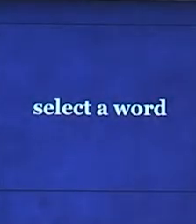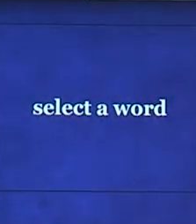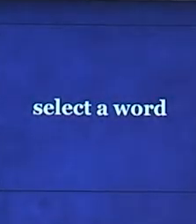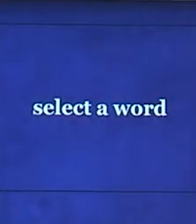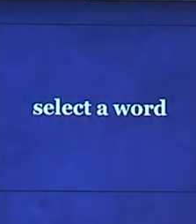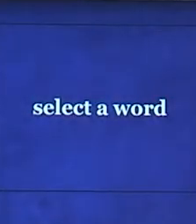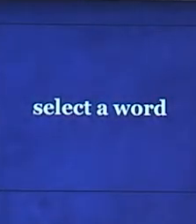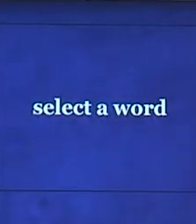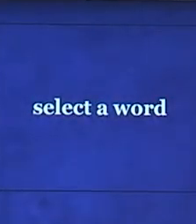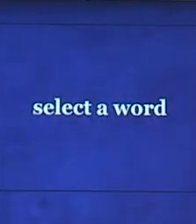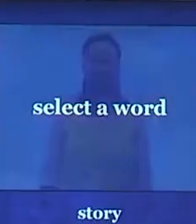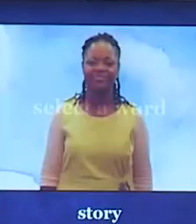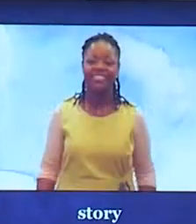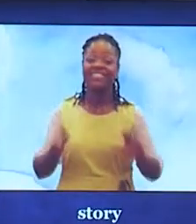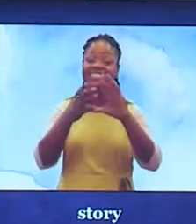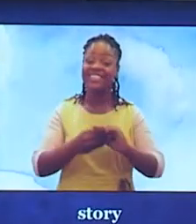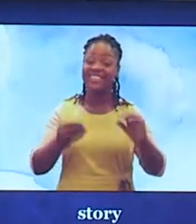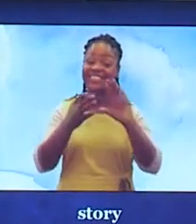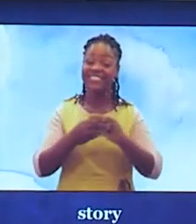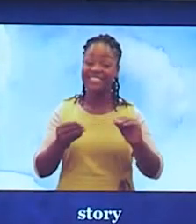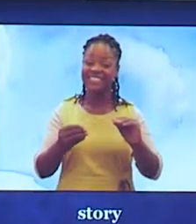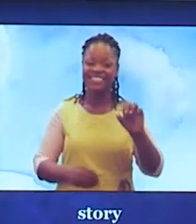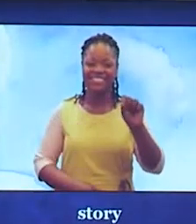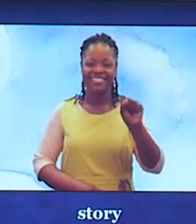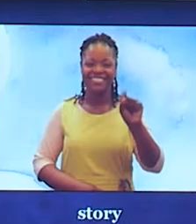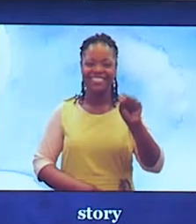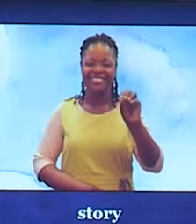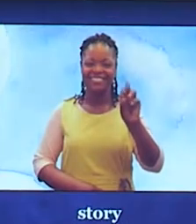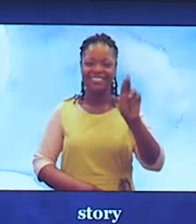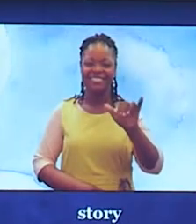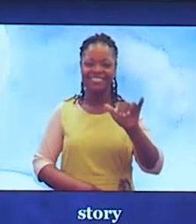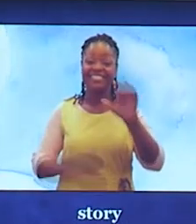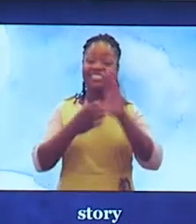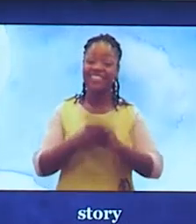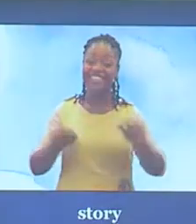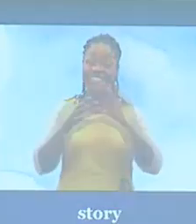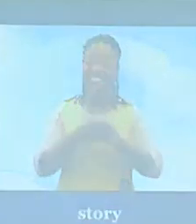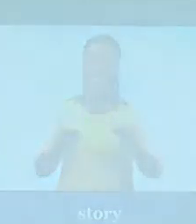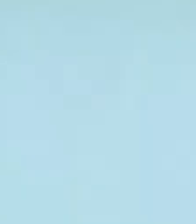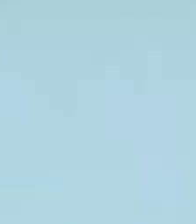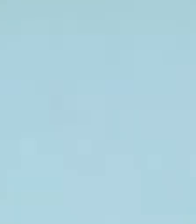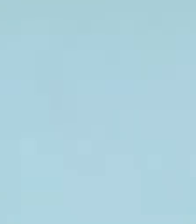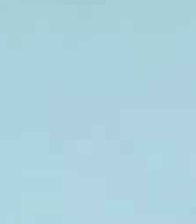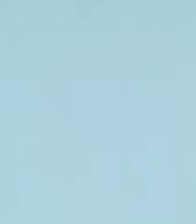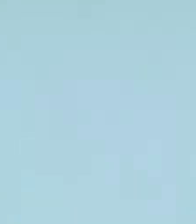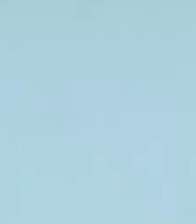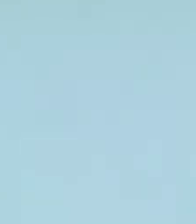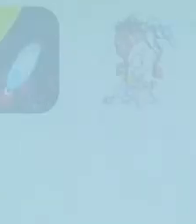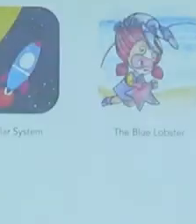reading is only through text. But now that we have a way to capture sign language and retain it digitally,